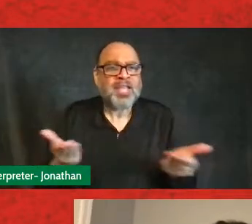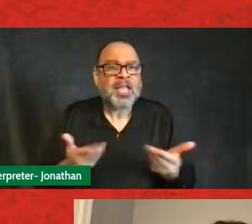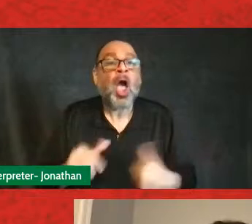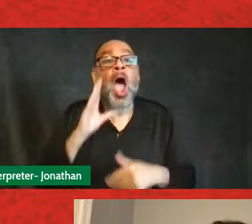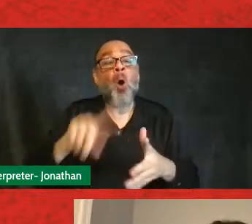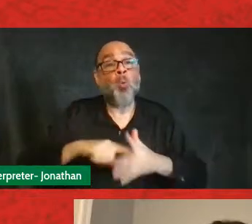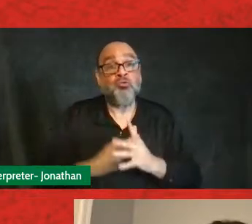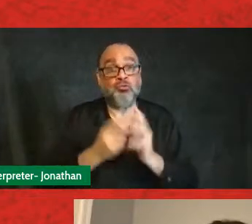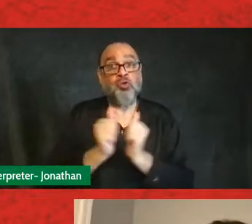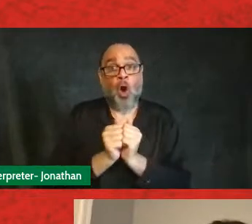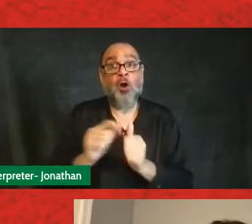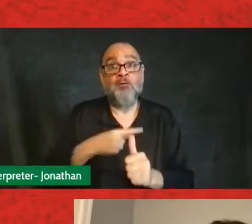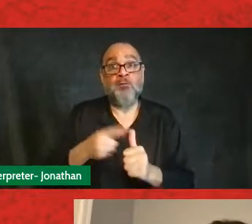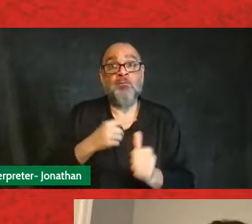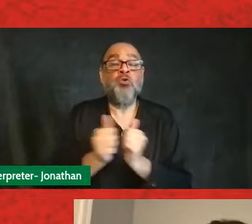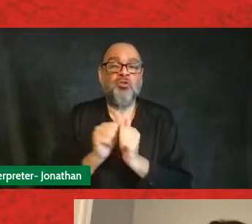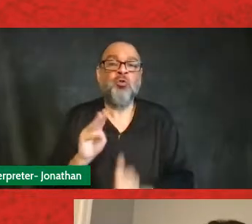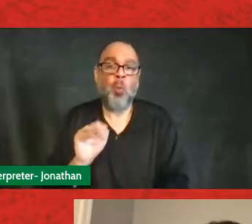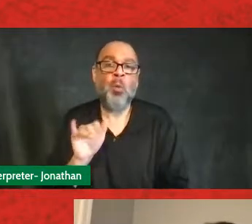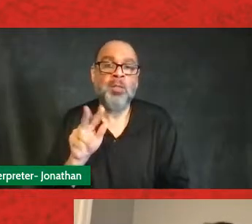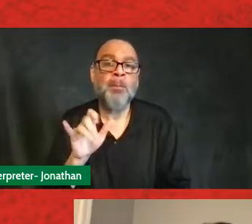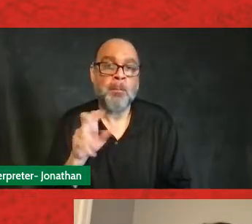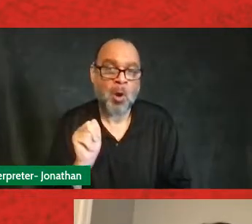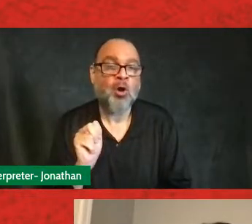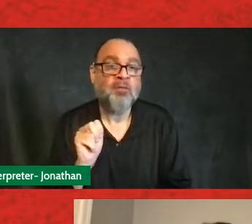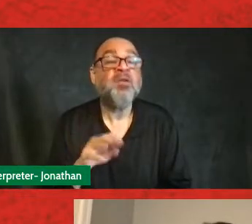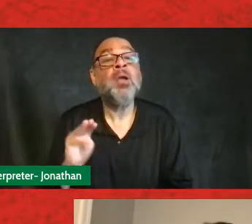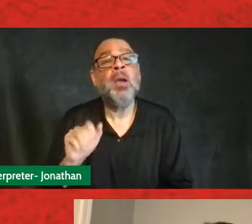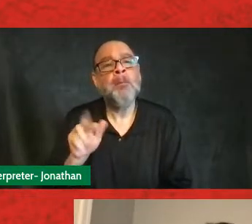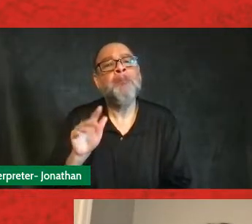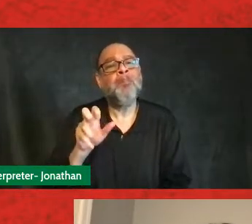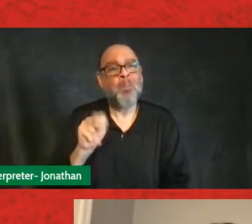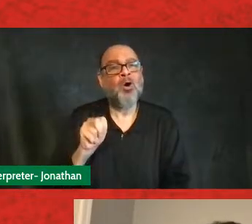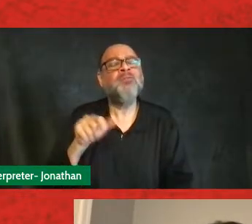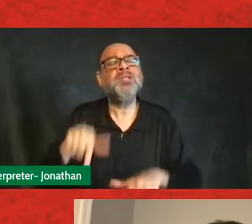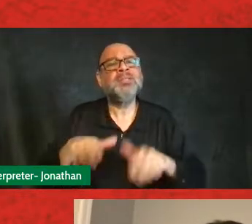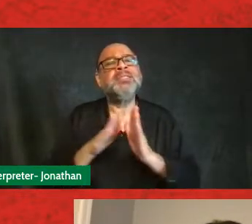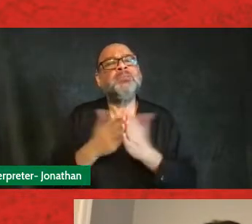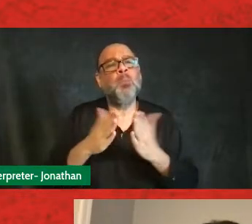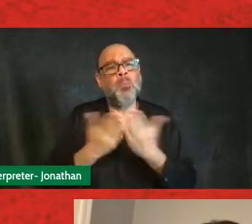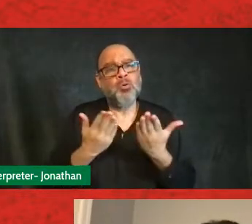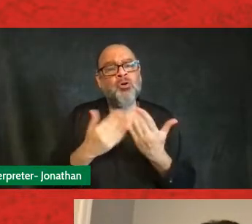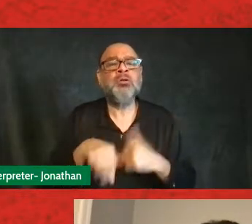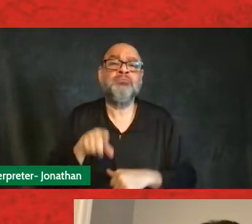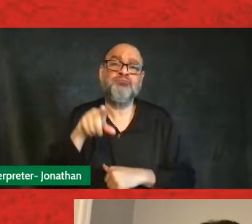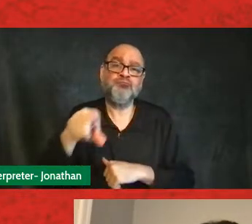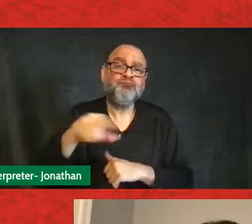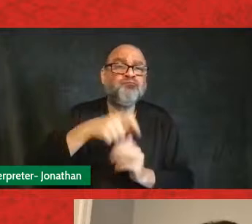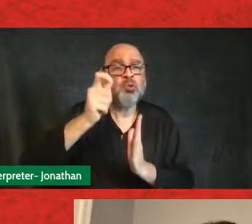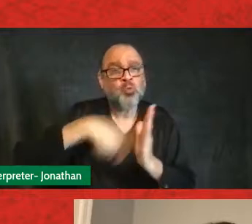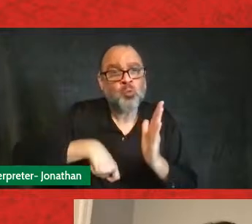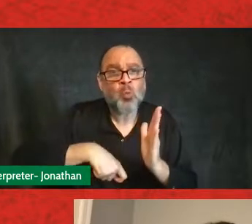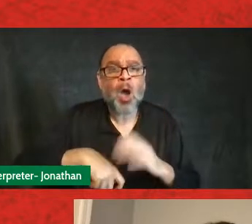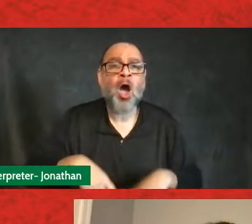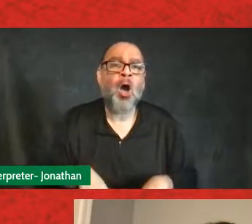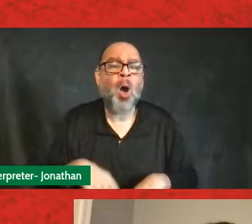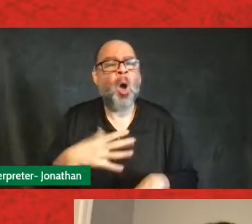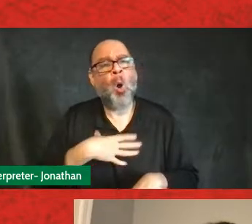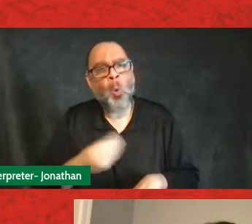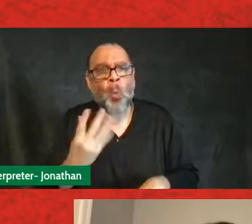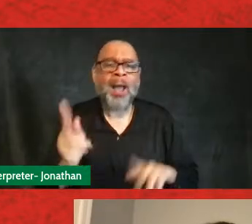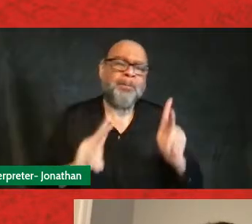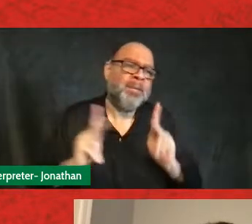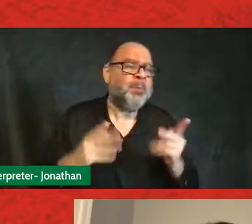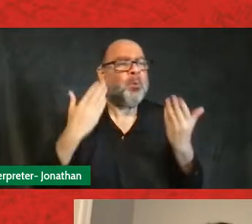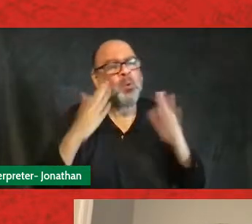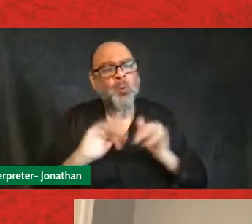with Marvin first, because Marvin, you wrote this book, and I want to know, you know, your title, White People Do Not Know How to Behave